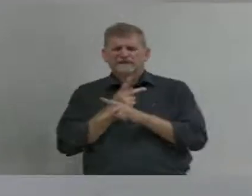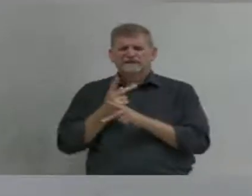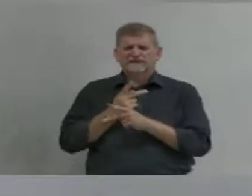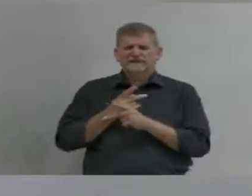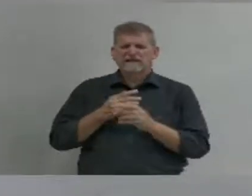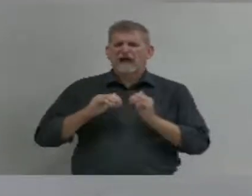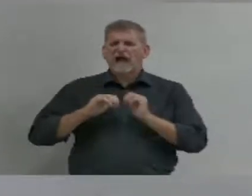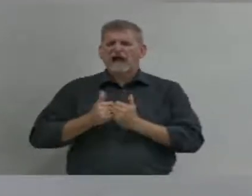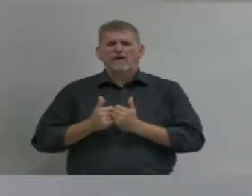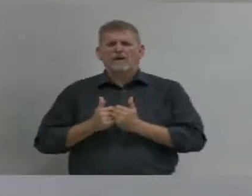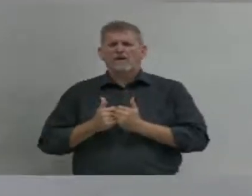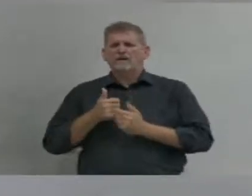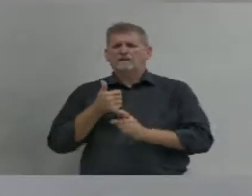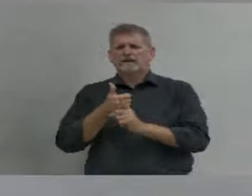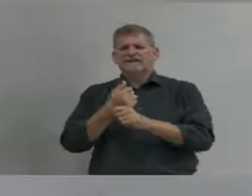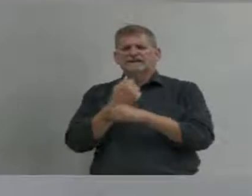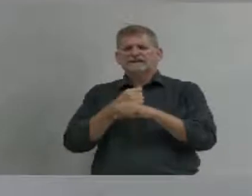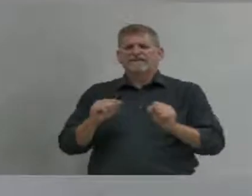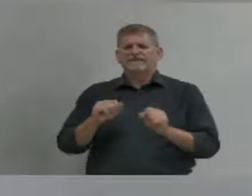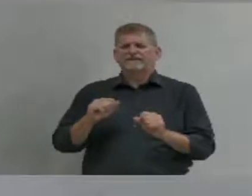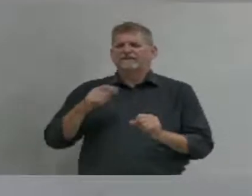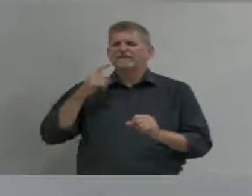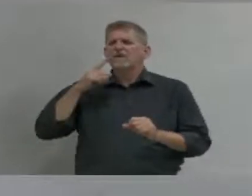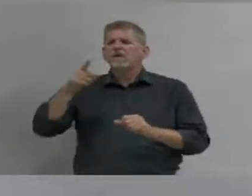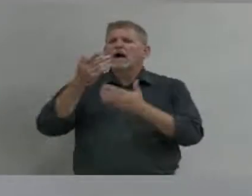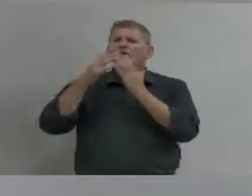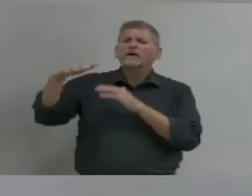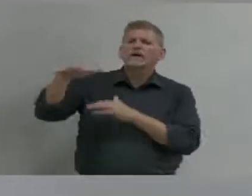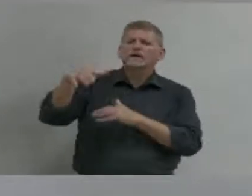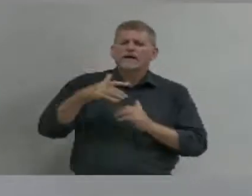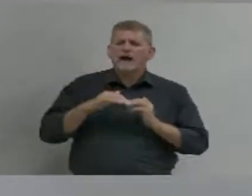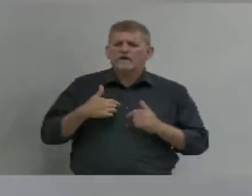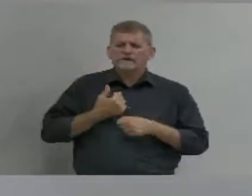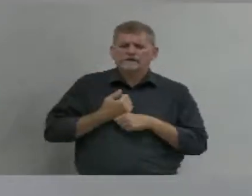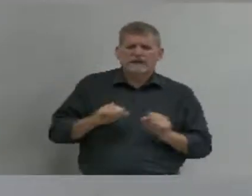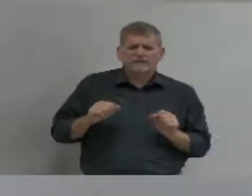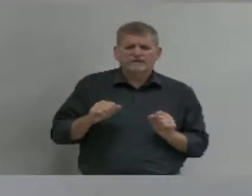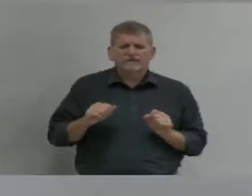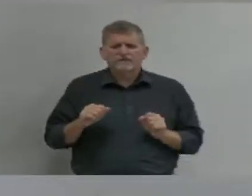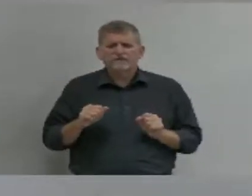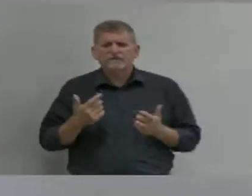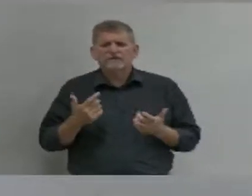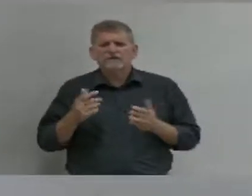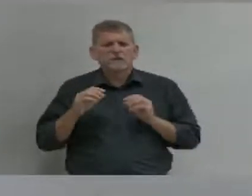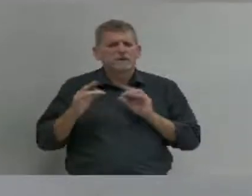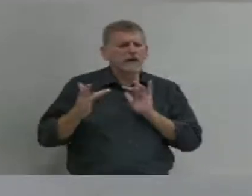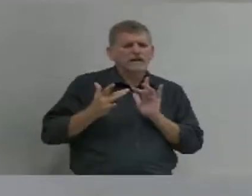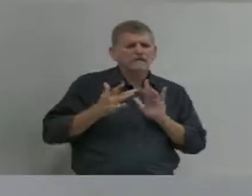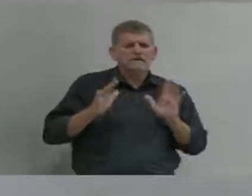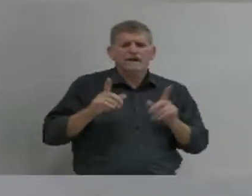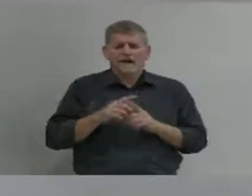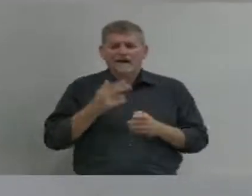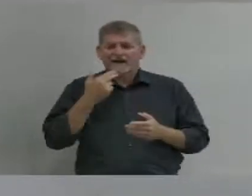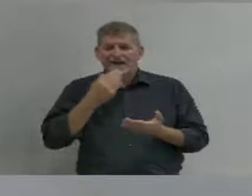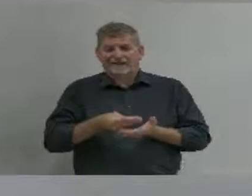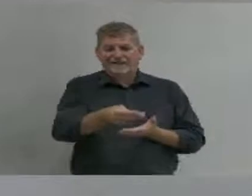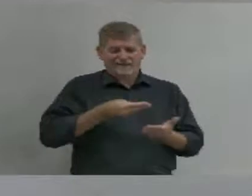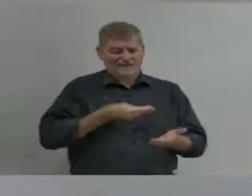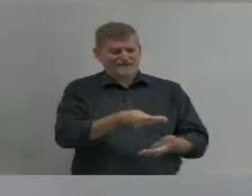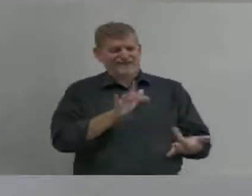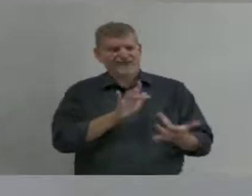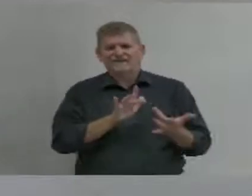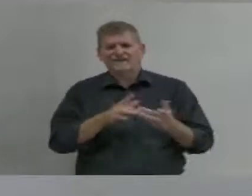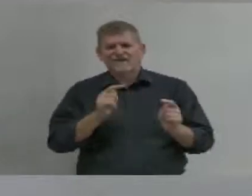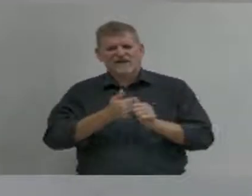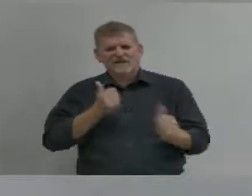process contactless. One suggestion from the CDC is a one-way trick-or-treating where you simply line up